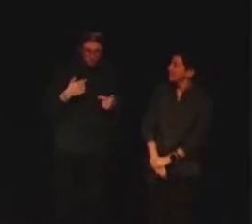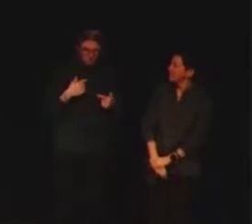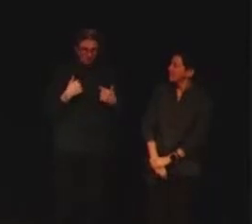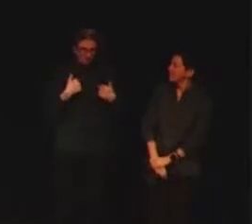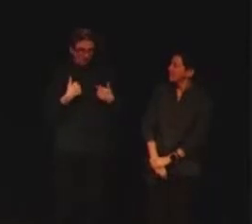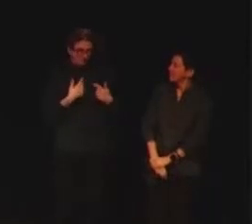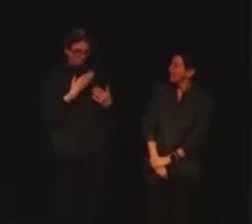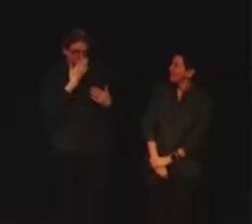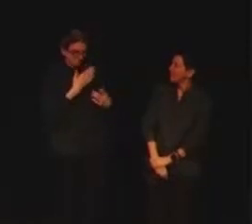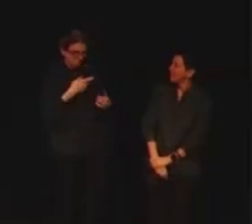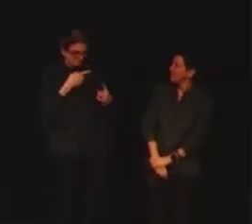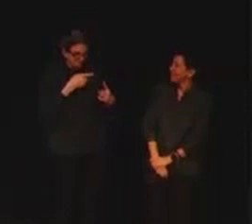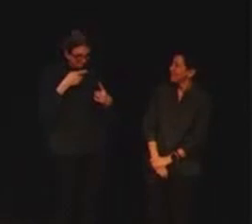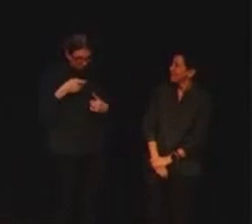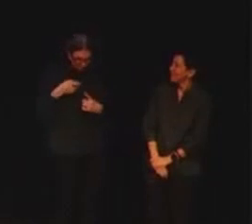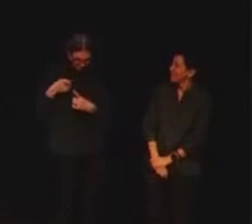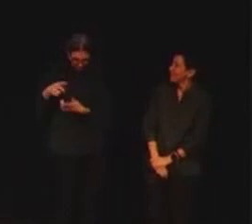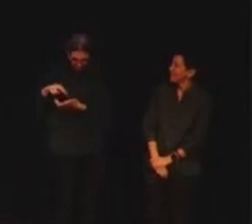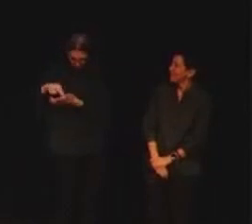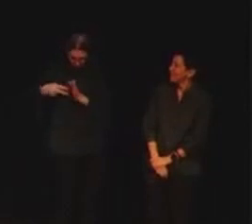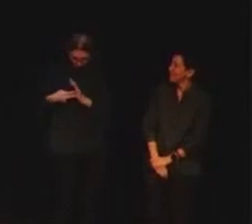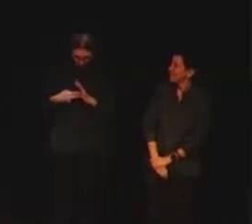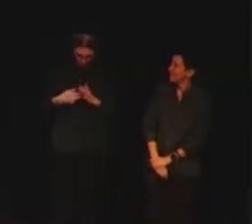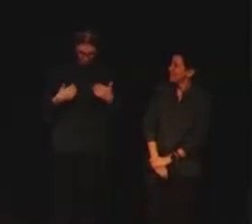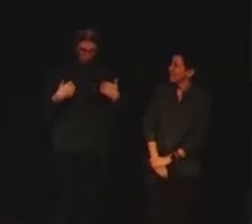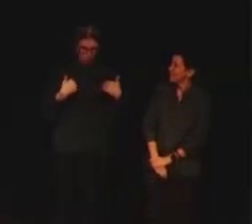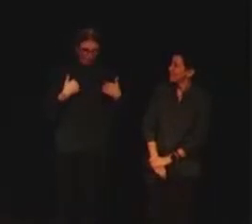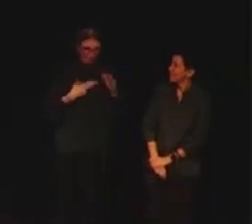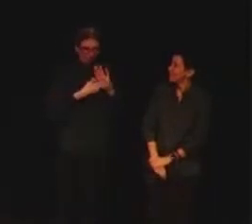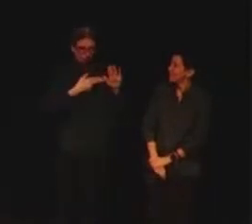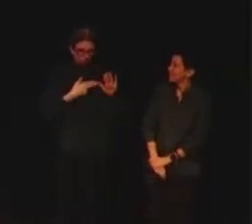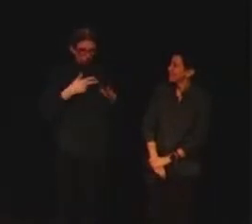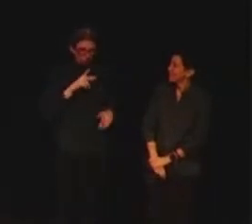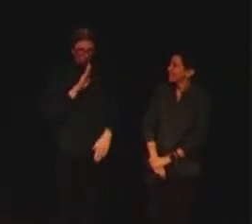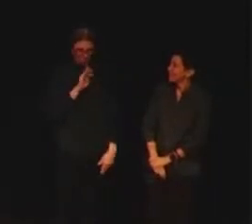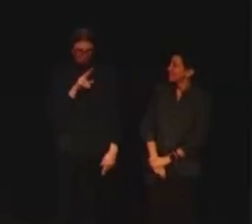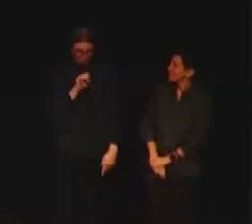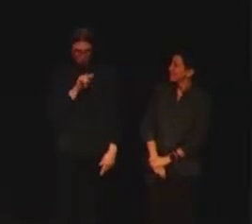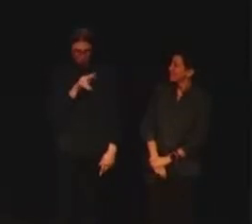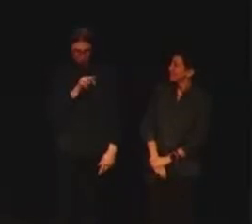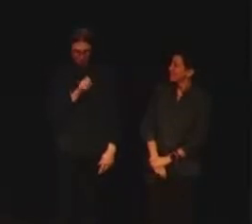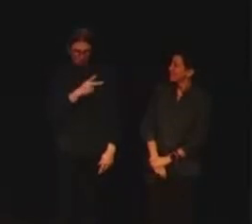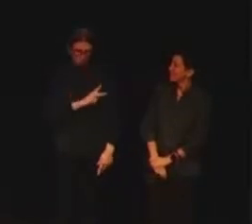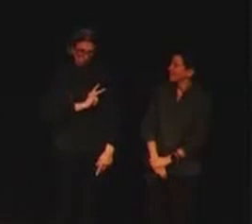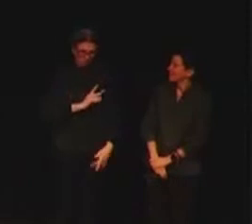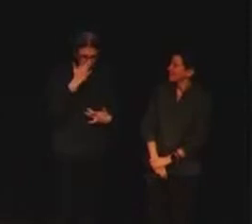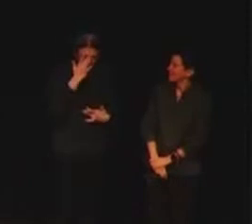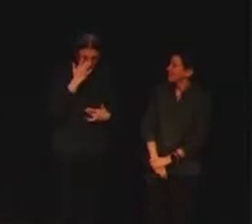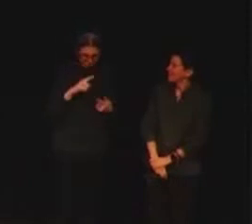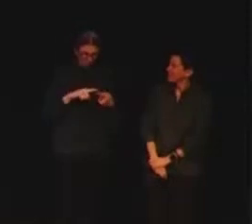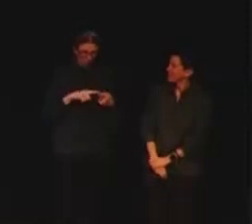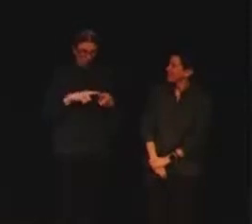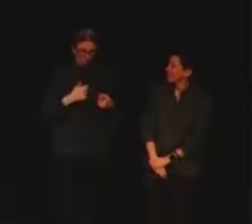had all the points of what it means specifically to have borderline personality disorder, in terms of self-harm, in terms